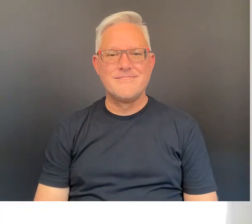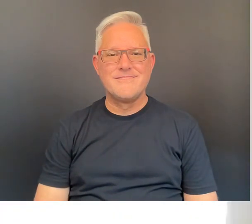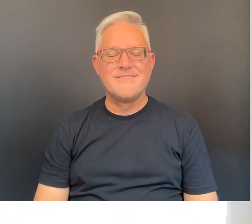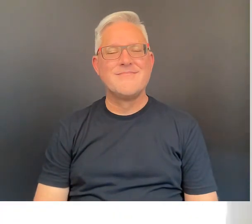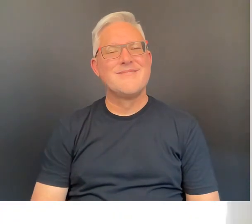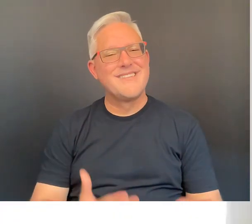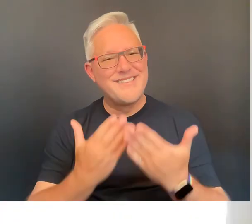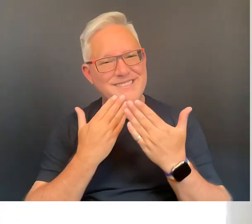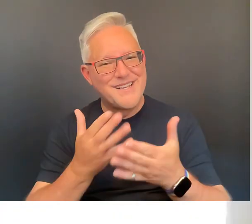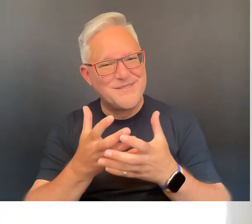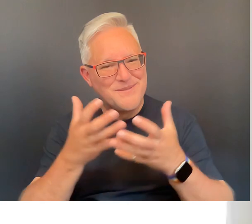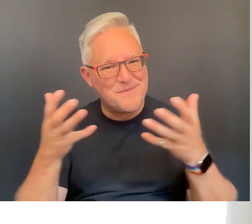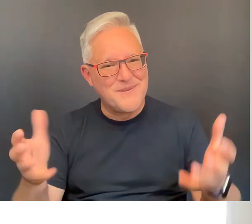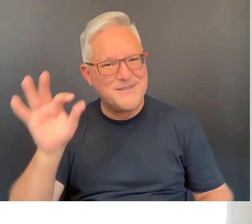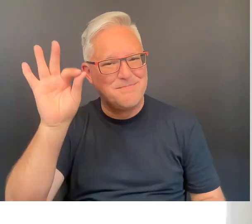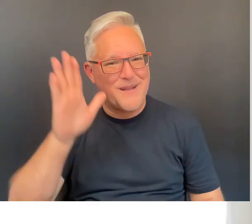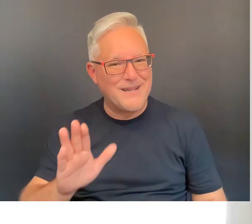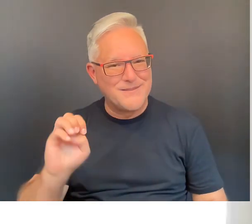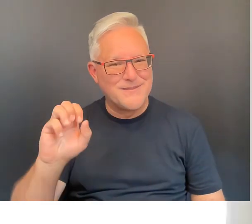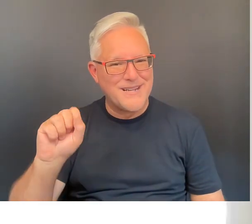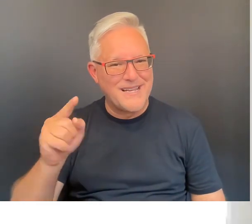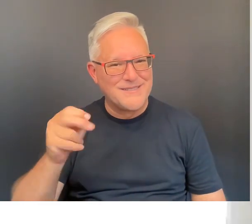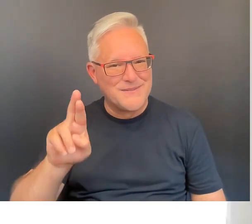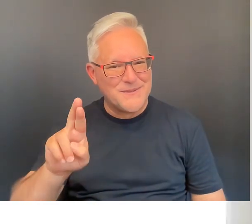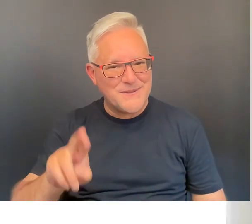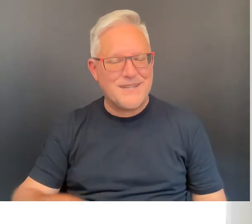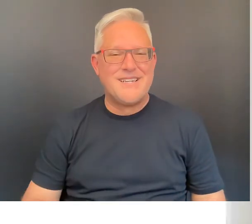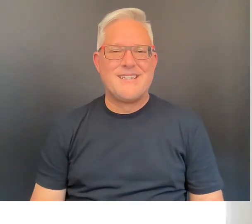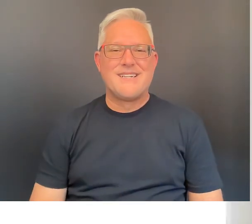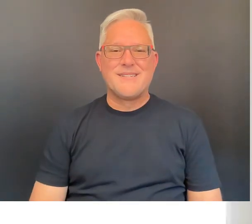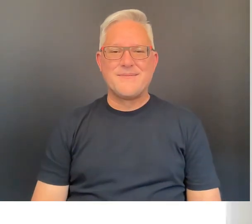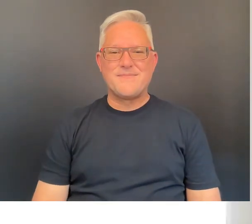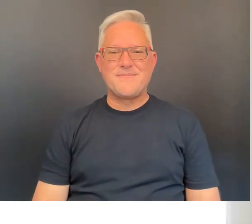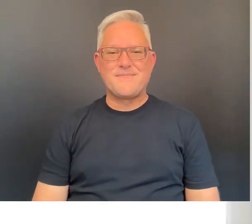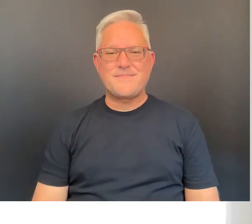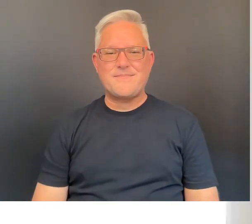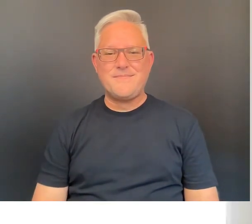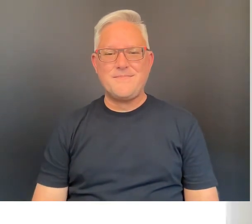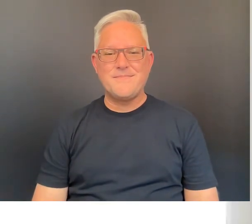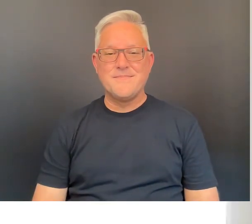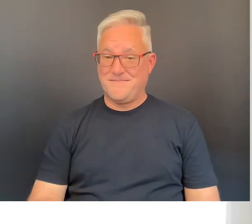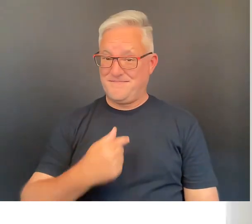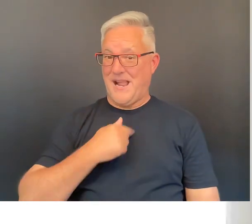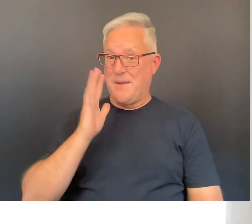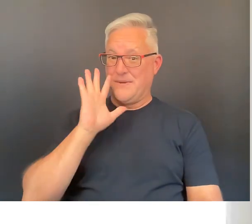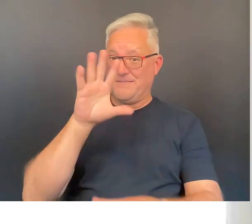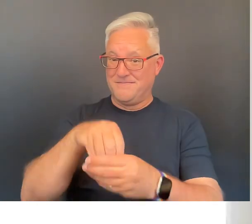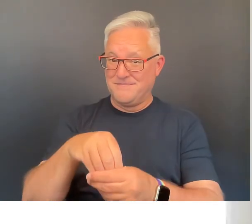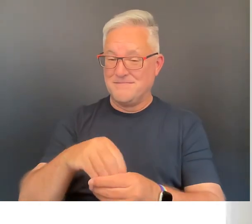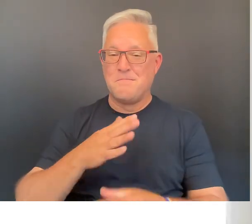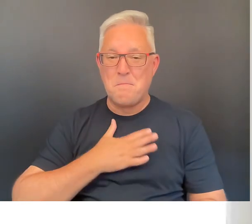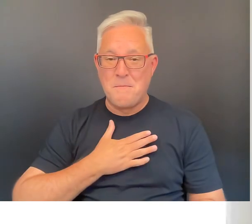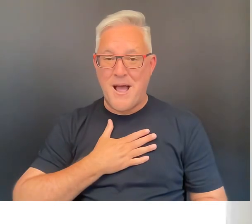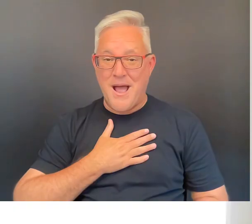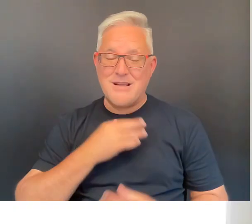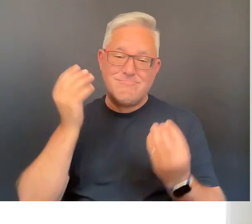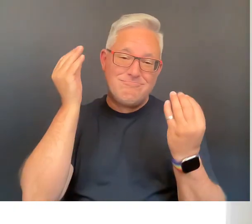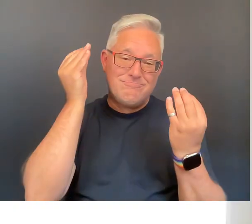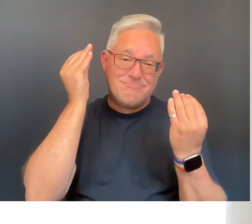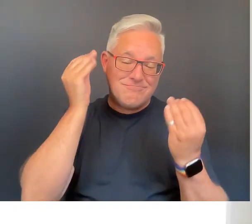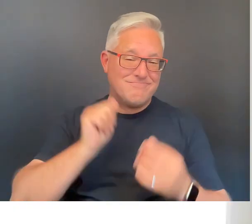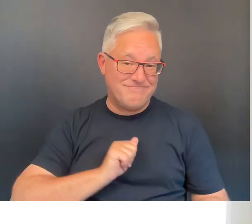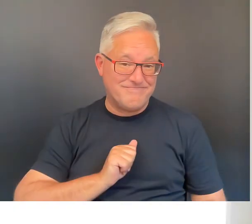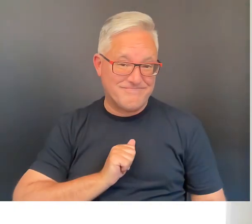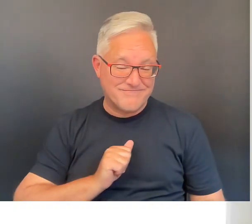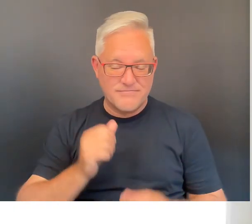Thanks so very much, Pastor Esther. Um, I'm going to jump in with my own reflection as